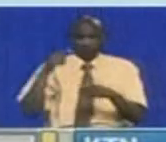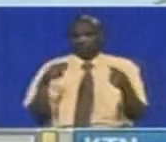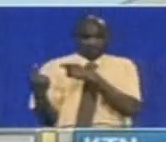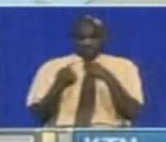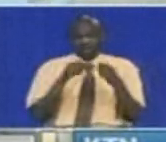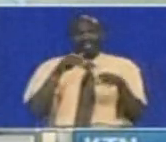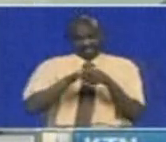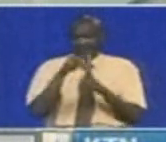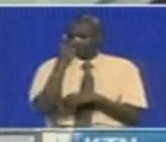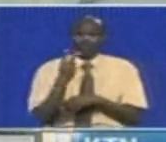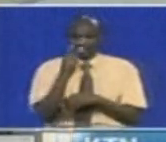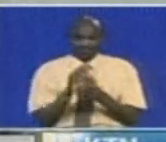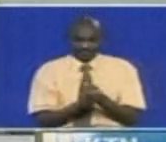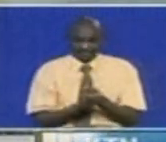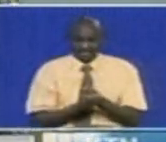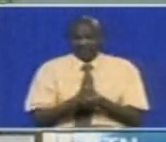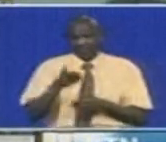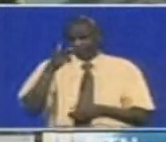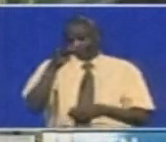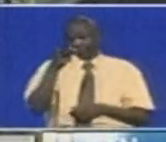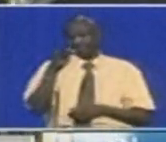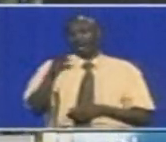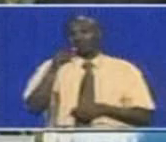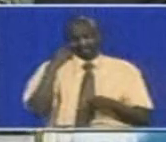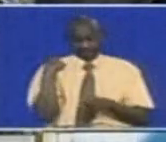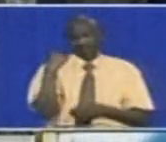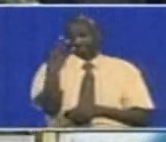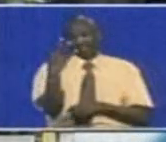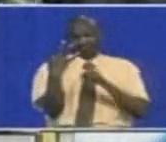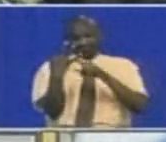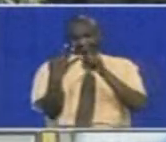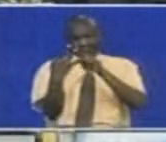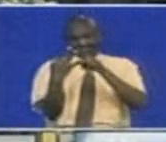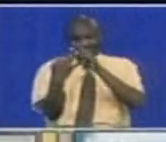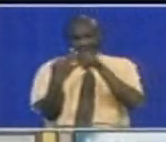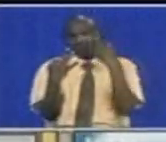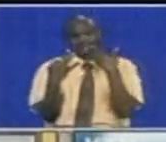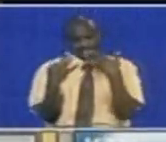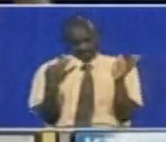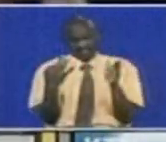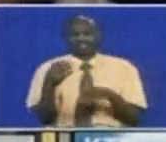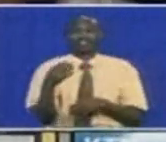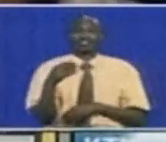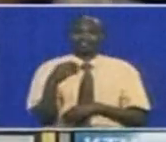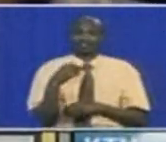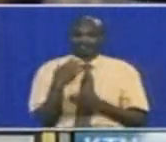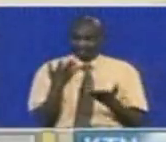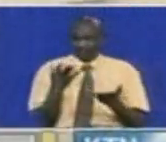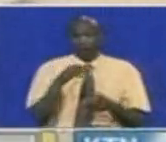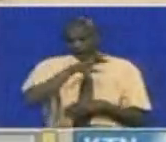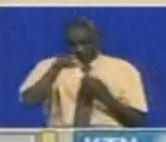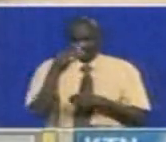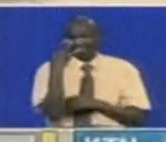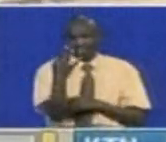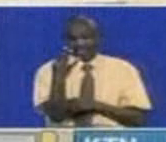February. His murder brings to three the number of controversial clerics who have been killed within the past 3 years, all three